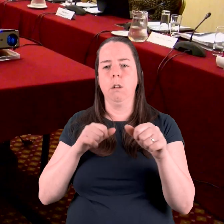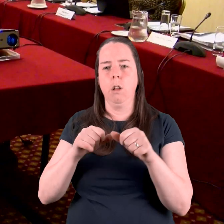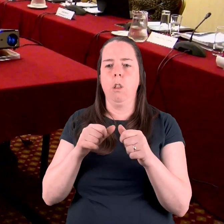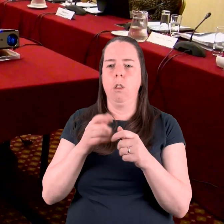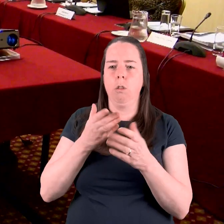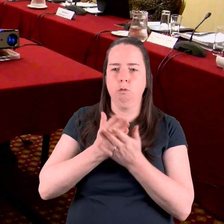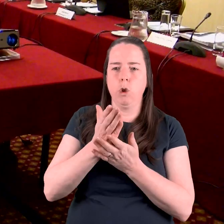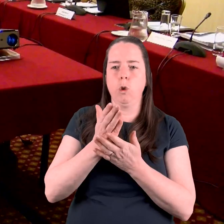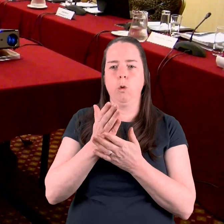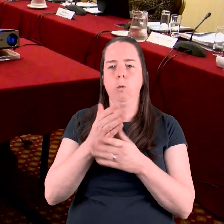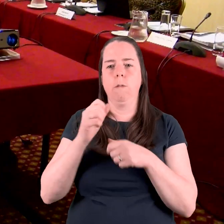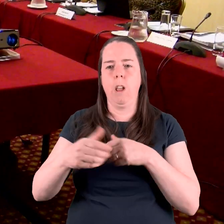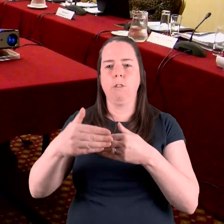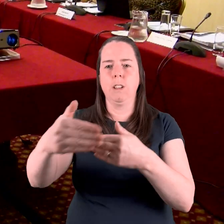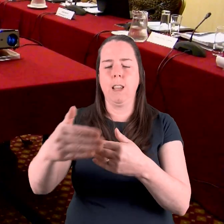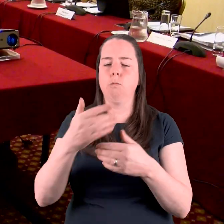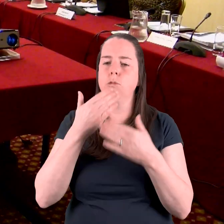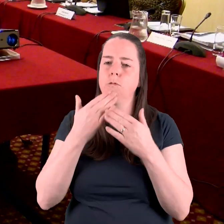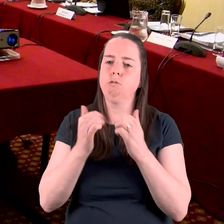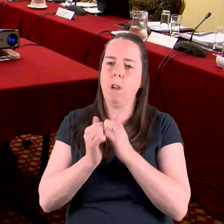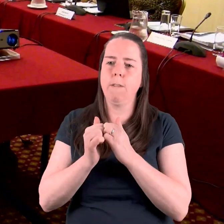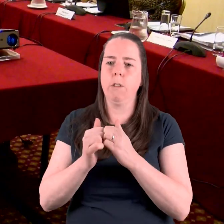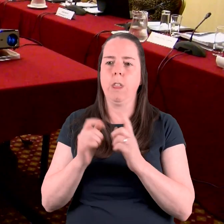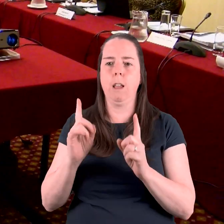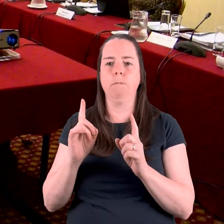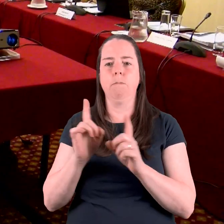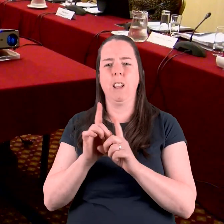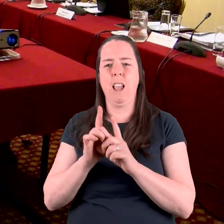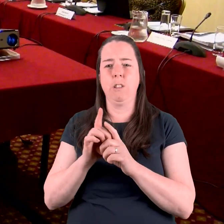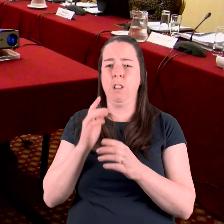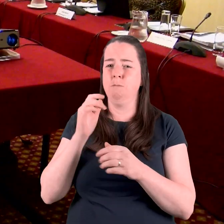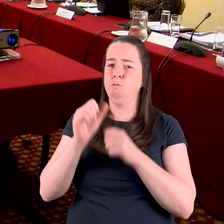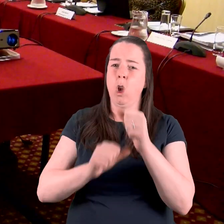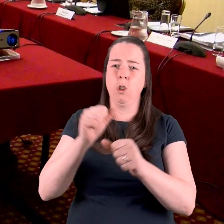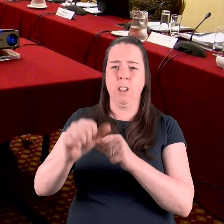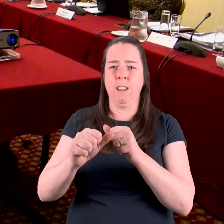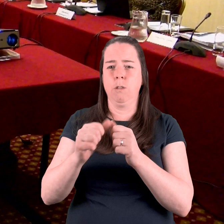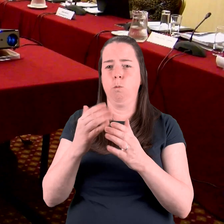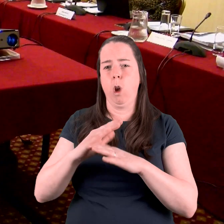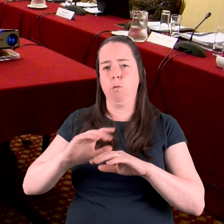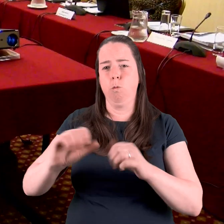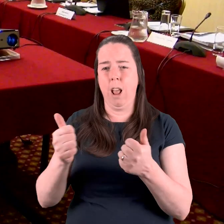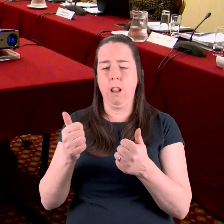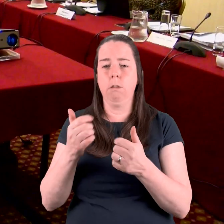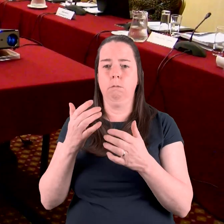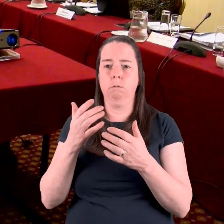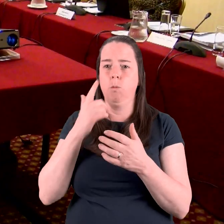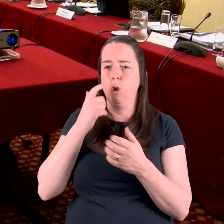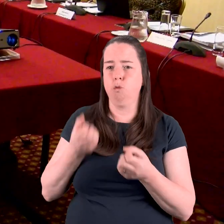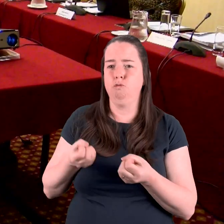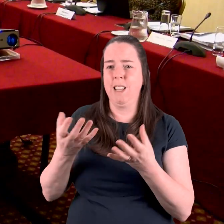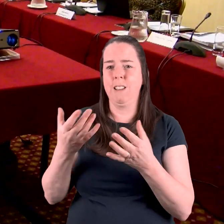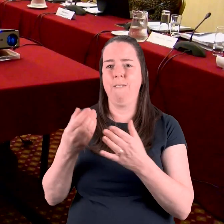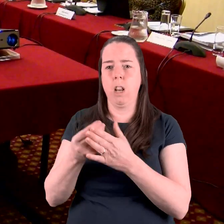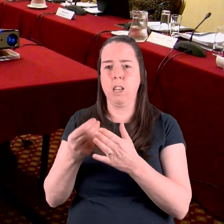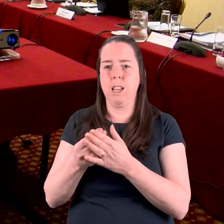and helped us shortlist through various stages, I'm very grateful for that. And actually, I think the process worked really well, and we were able to release funding into the